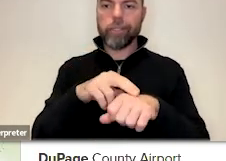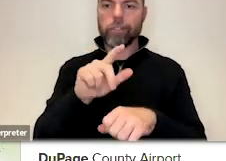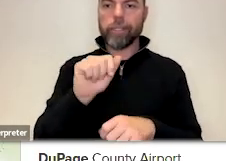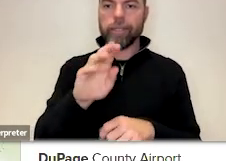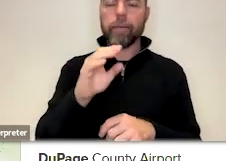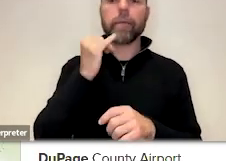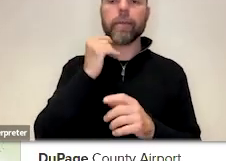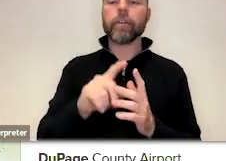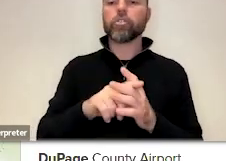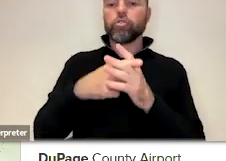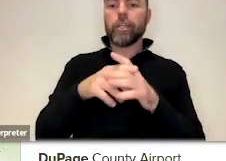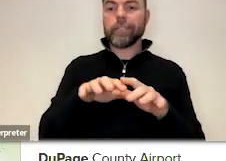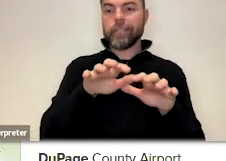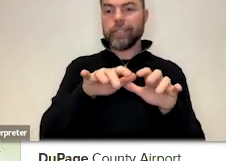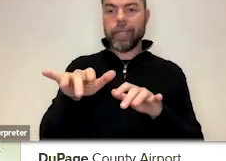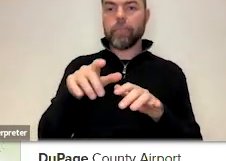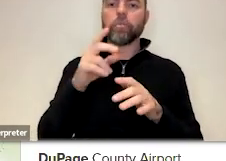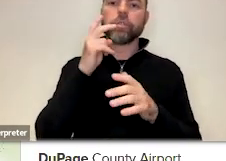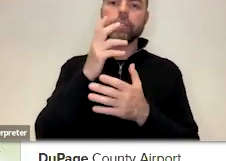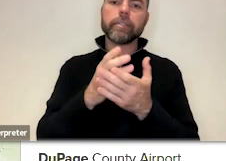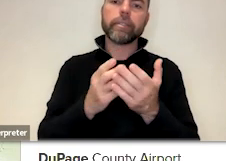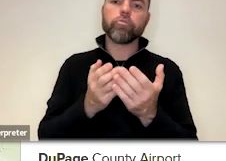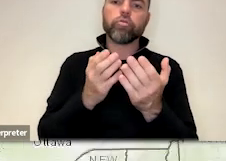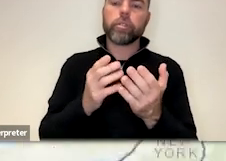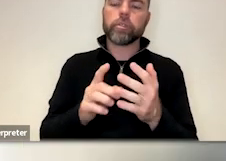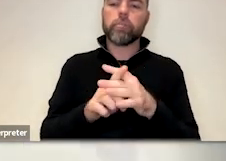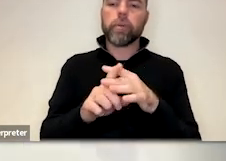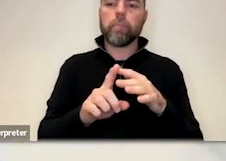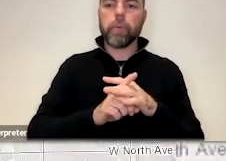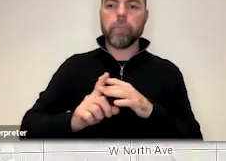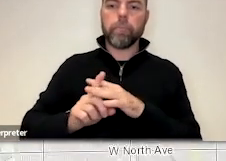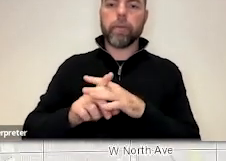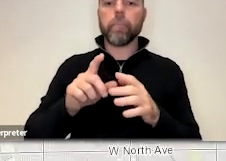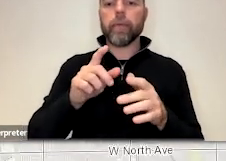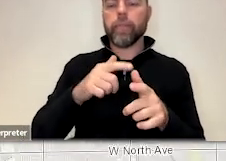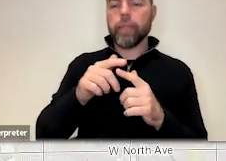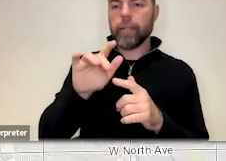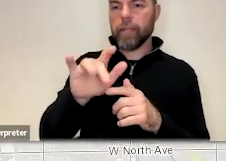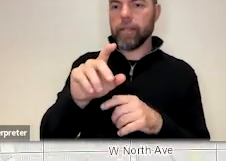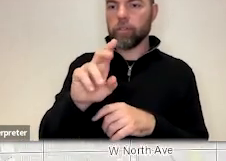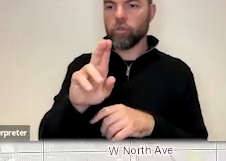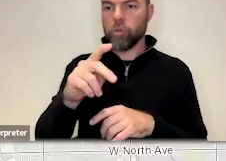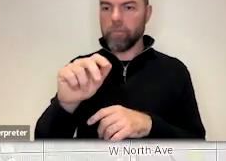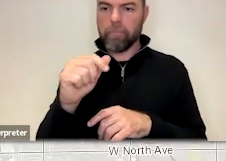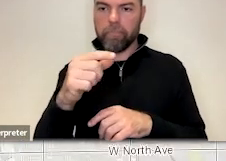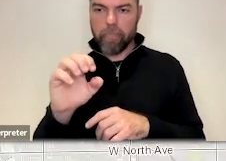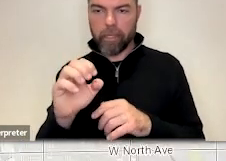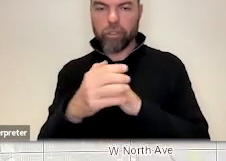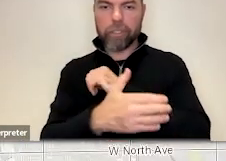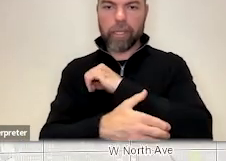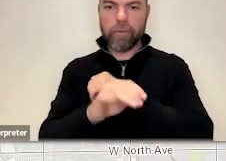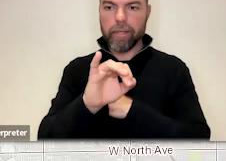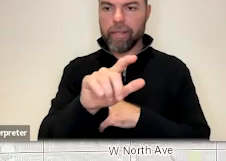start typing, you can see some suggestions pop up, and I'm just going to click on DuPage County, Illinois. And as I did